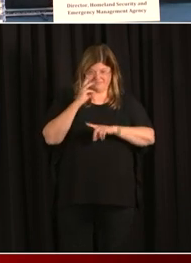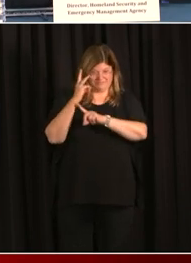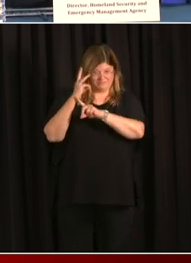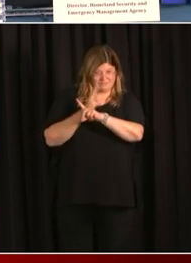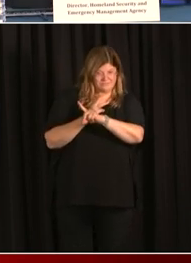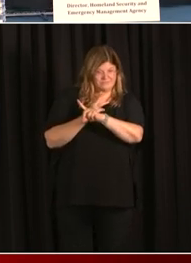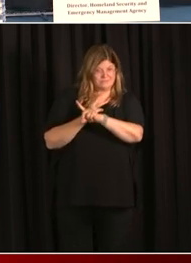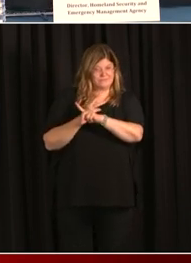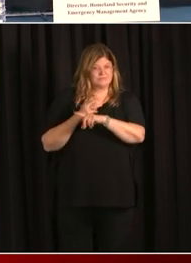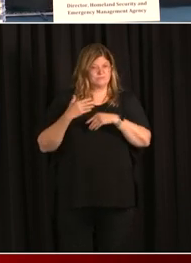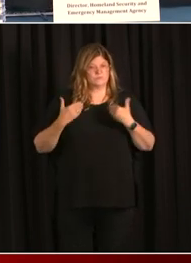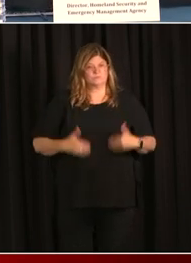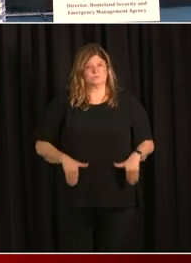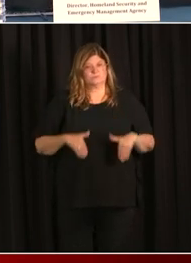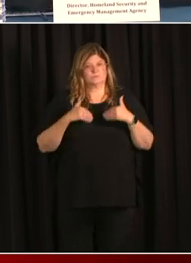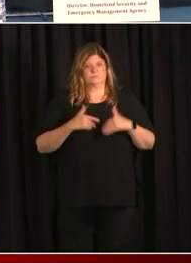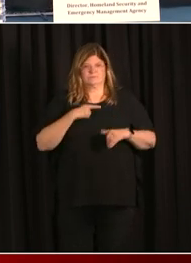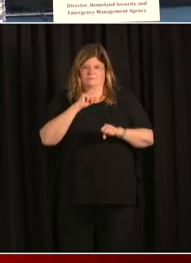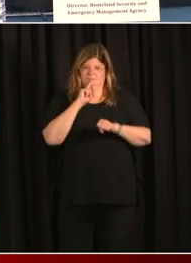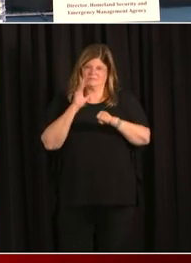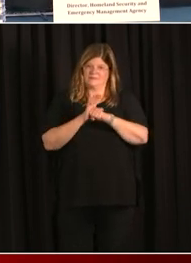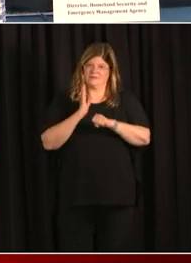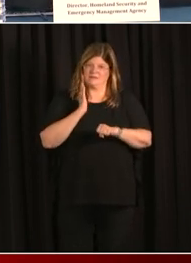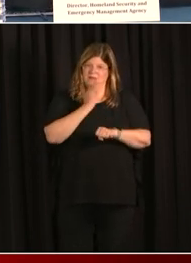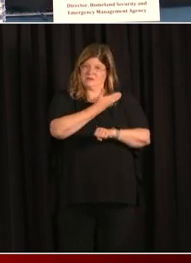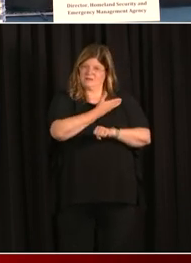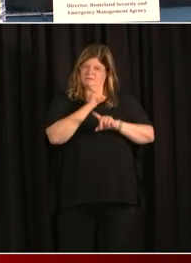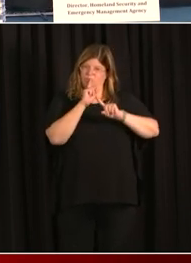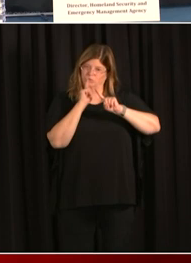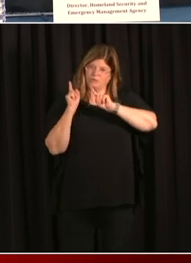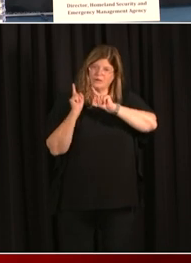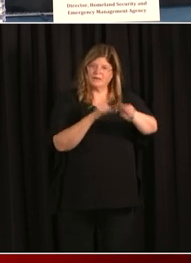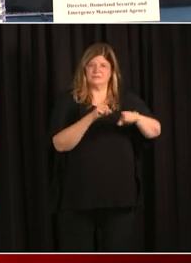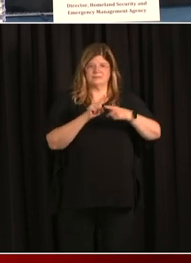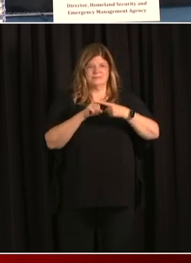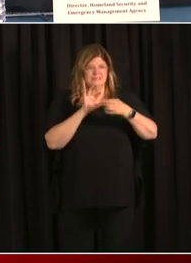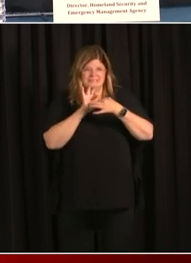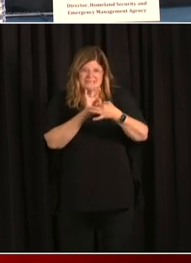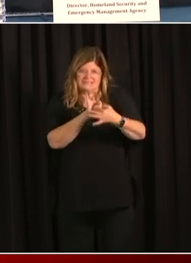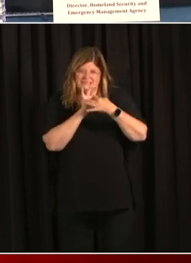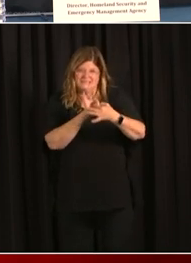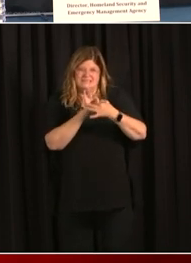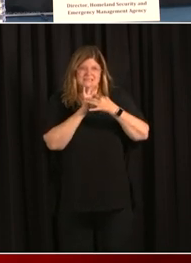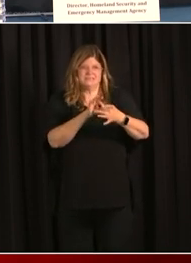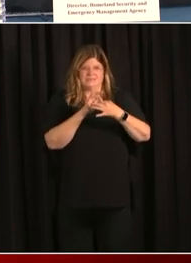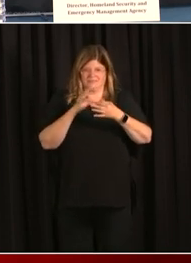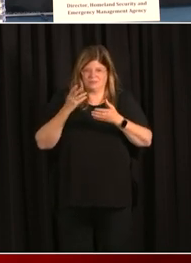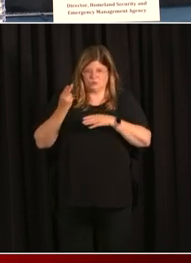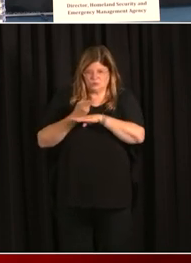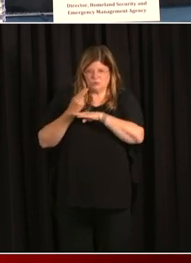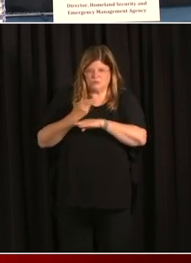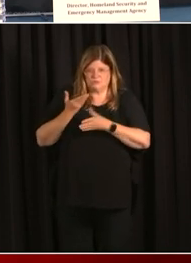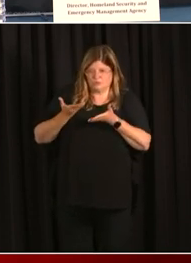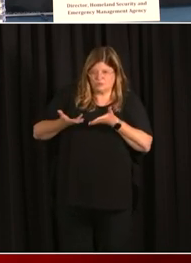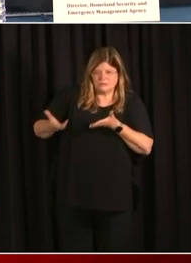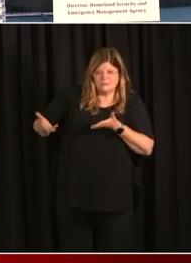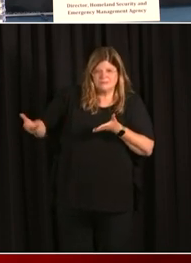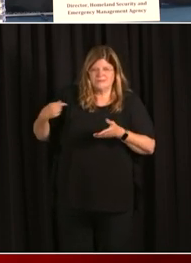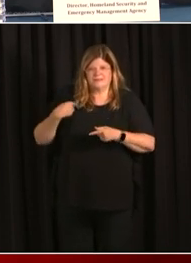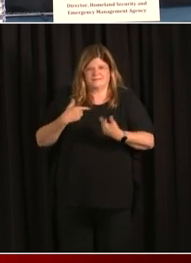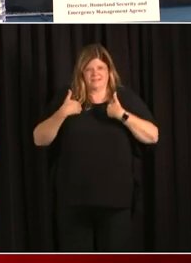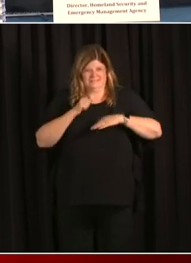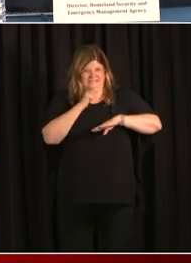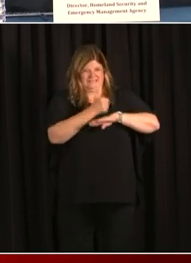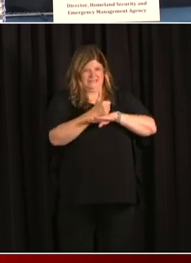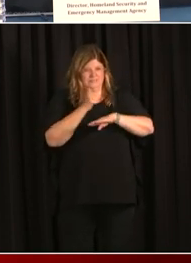has ensured, I think, our response was coordinated and resources got to where they needed to be.